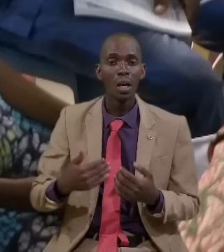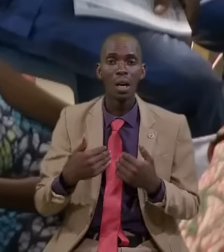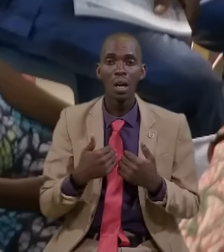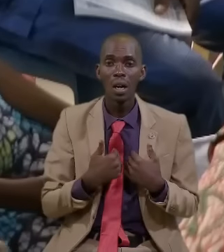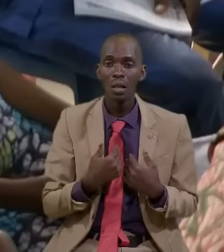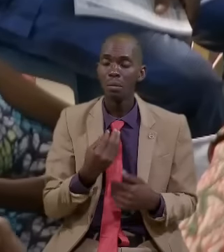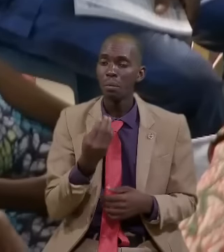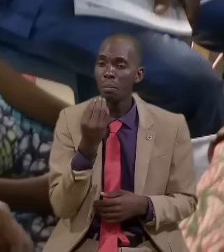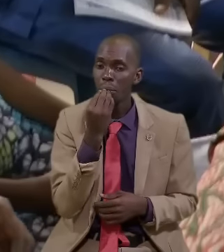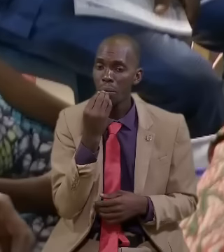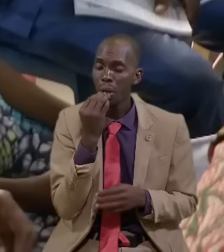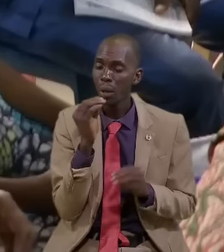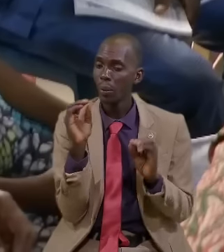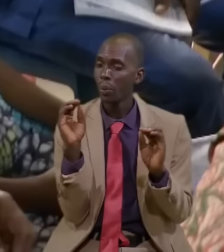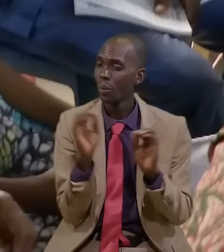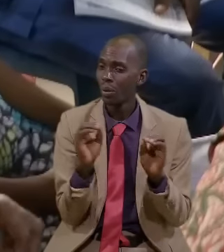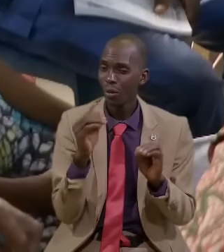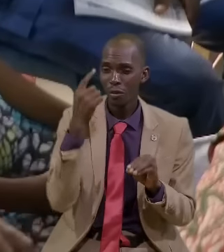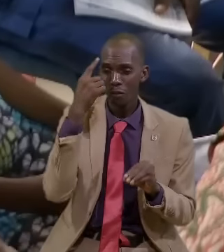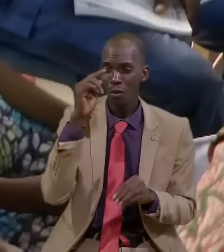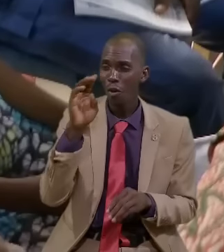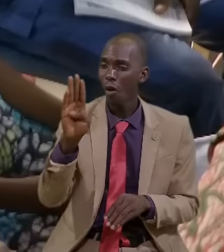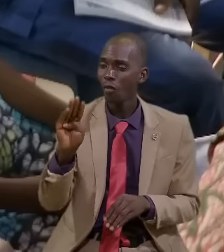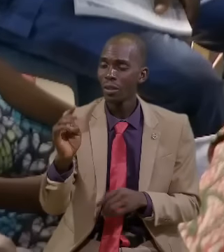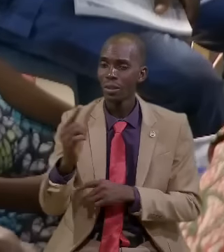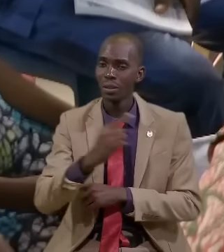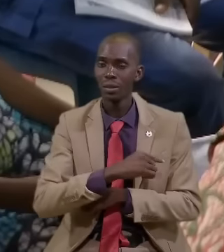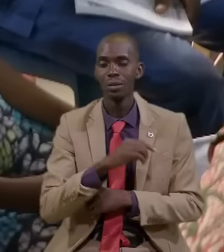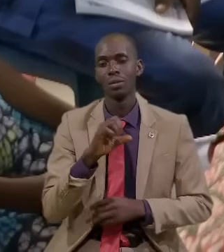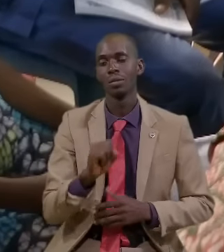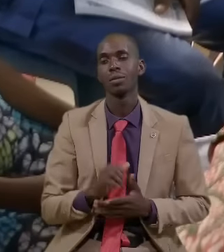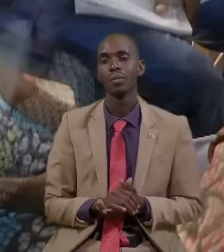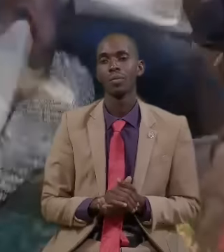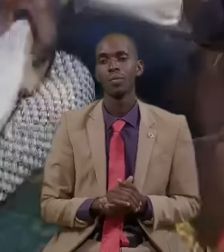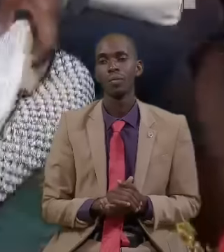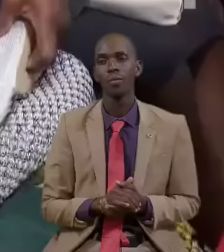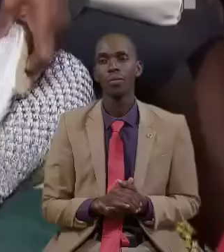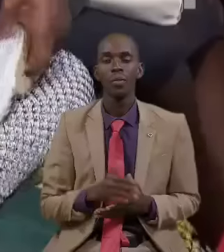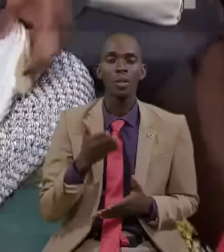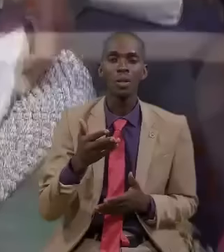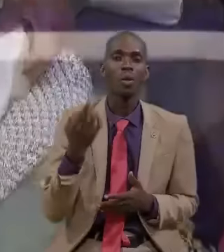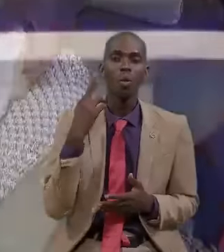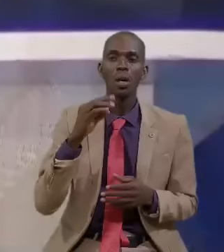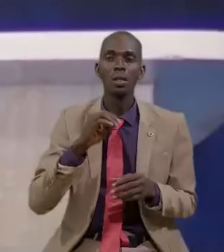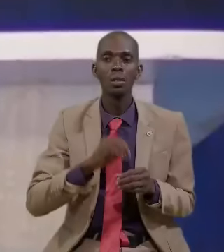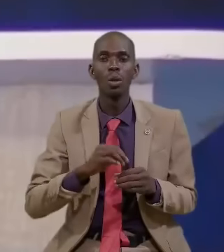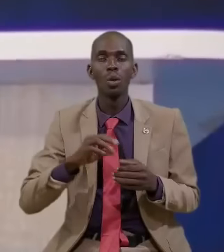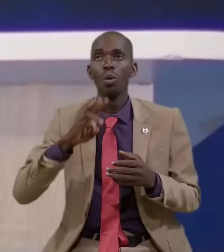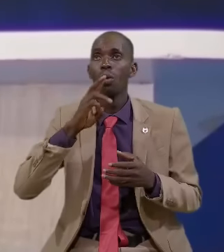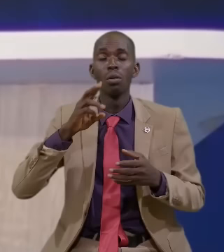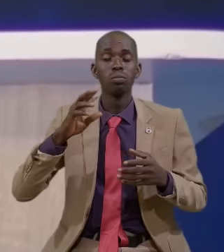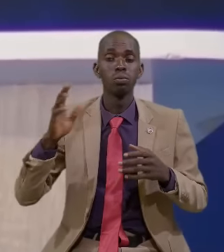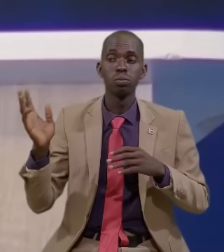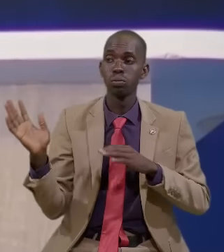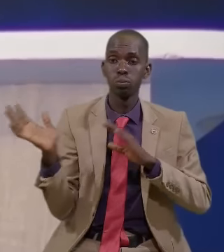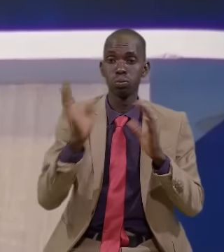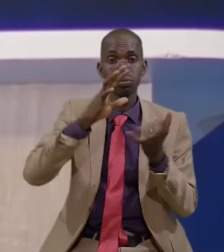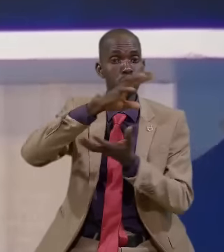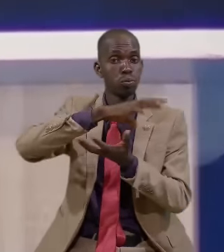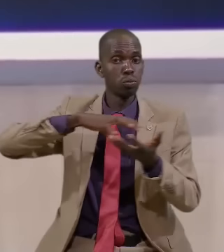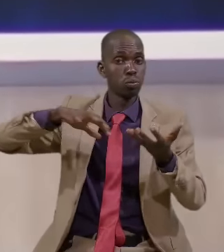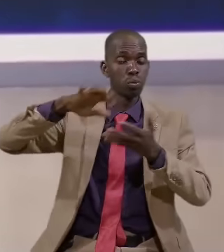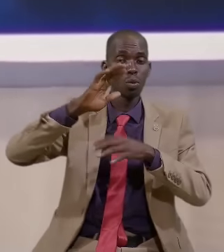taken nothing. They were in a storm, and because of the storm, they became